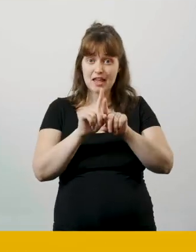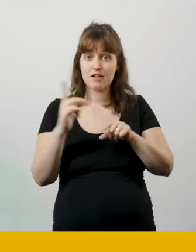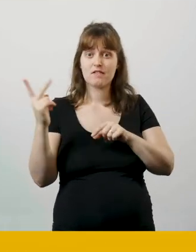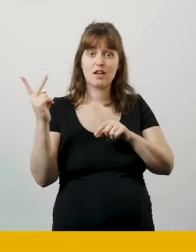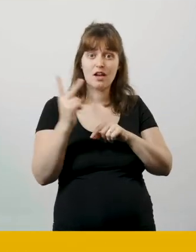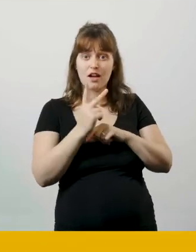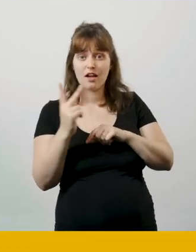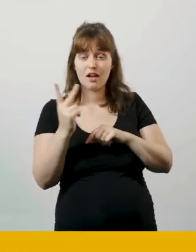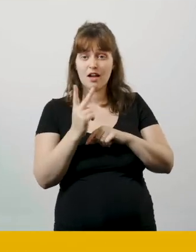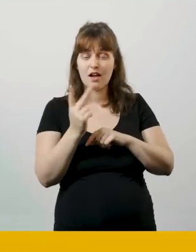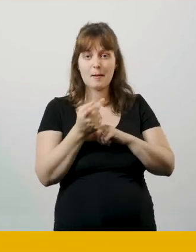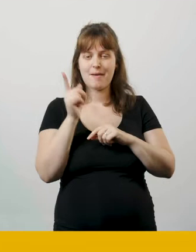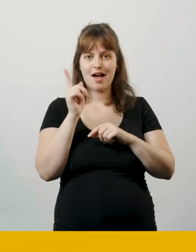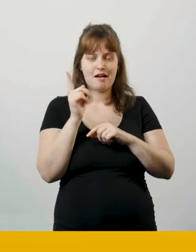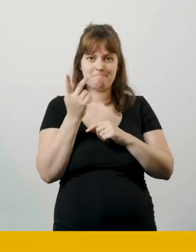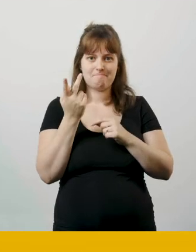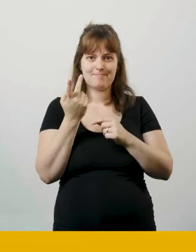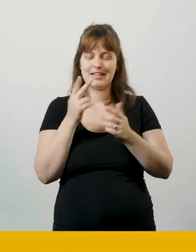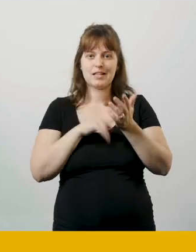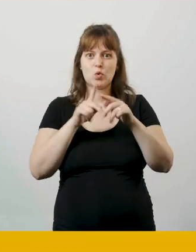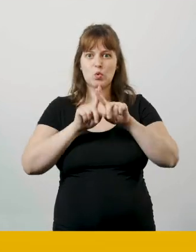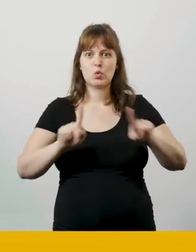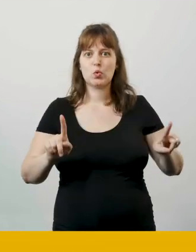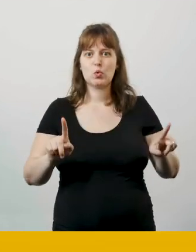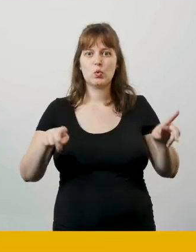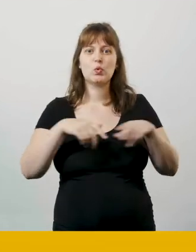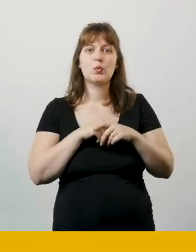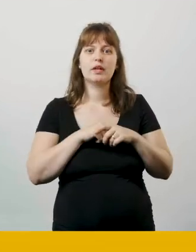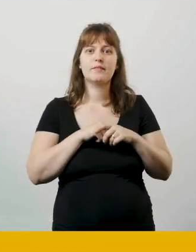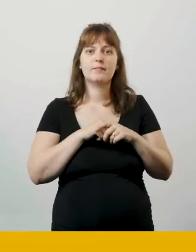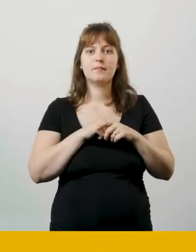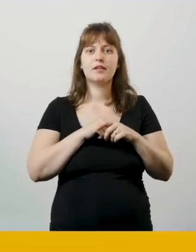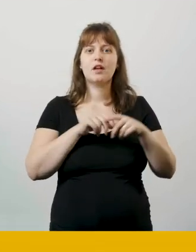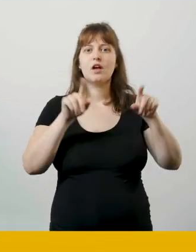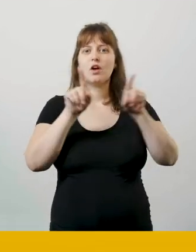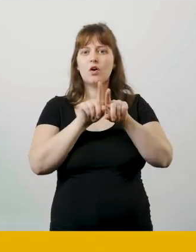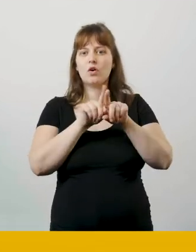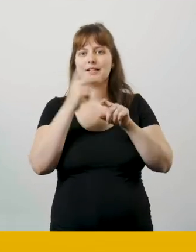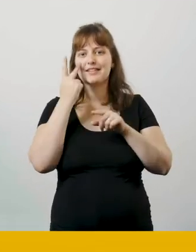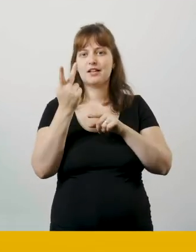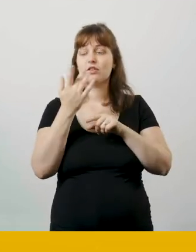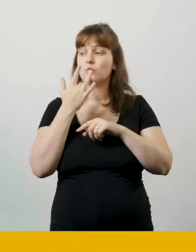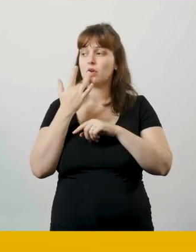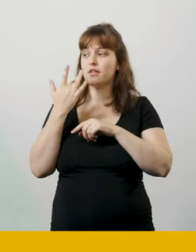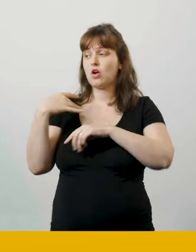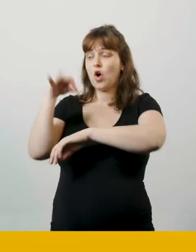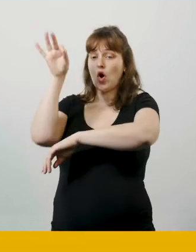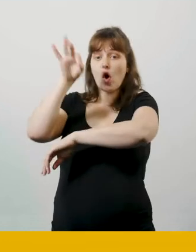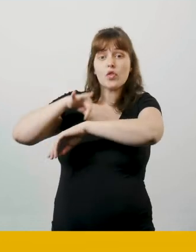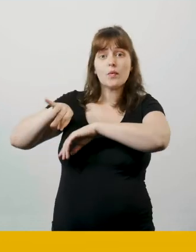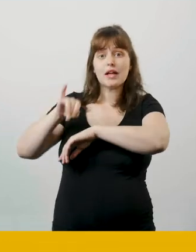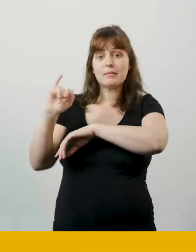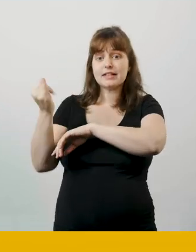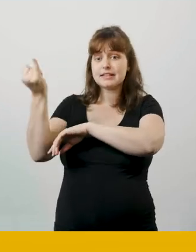seem similar, but they are very different. And it makes a difference when you design in one